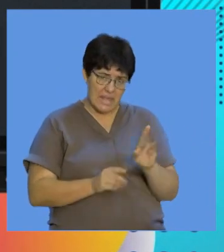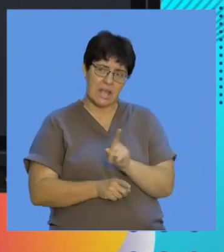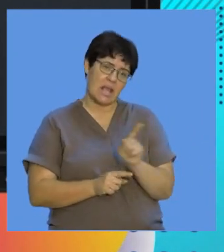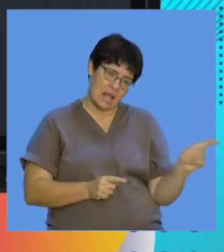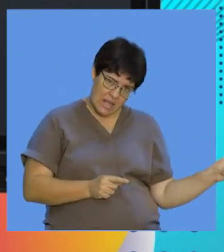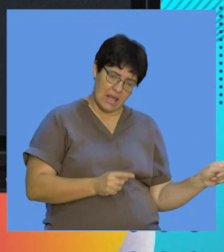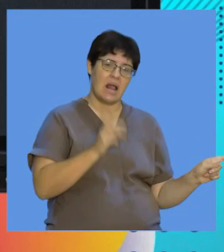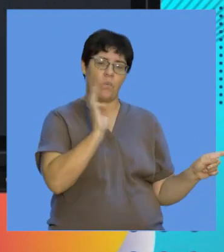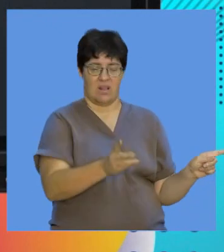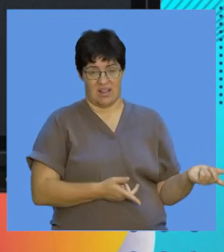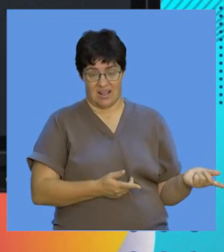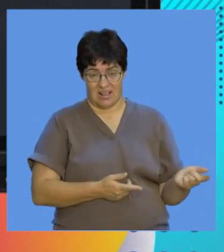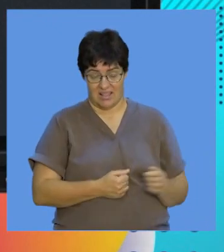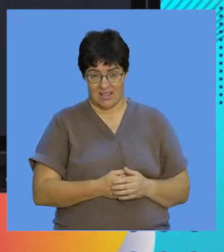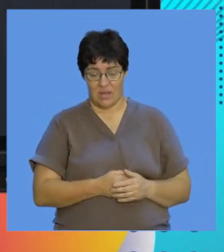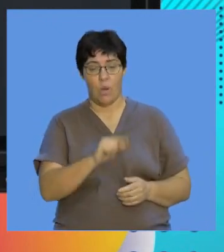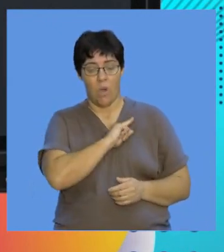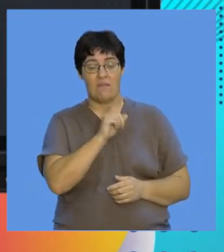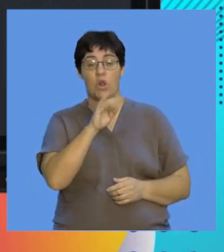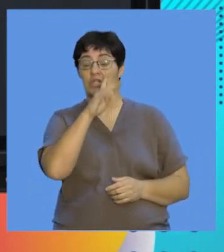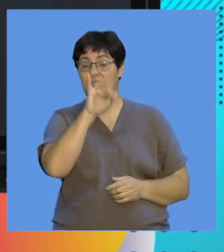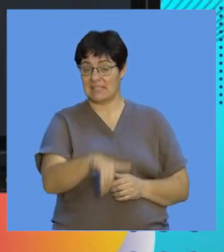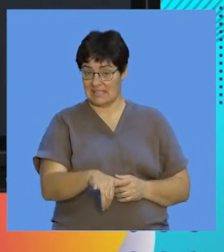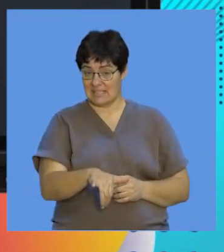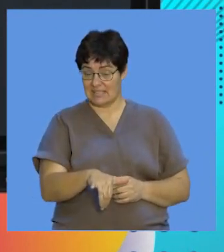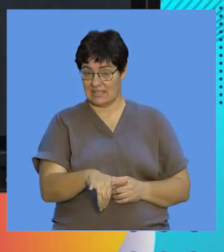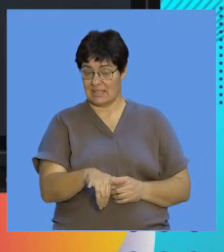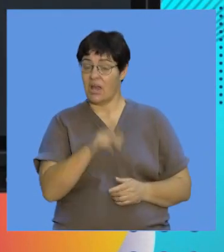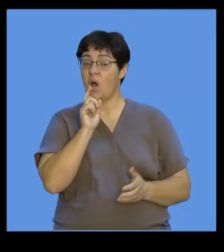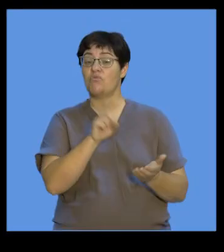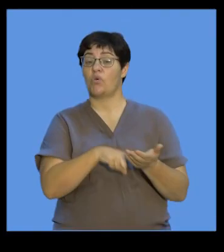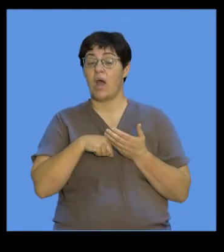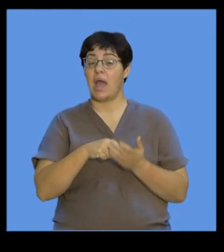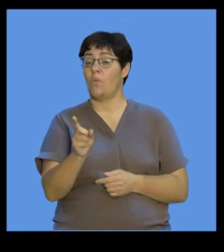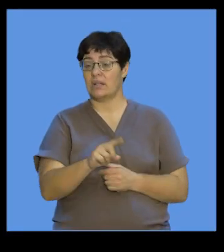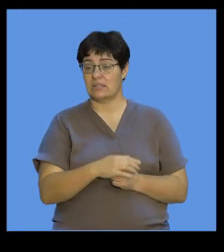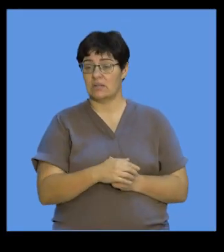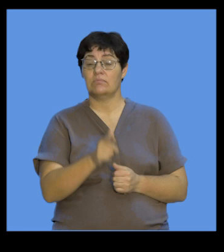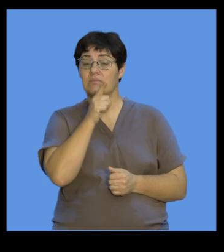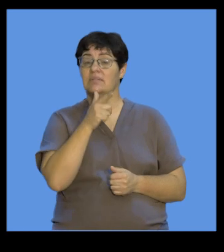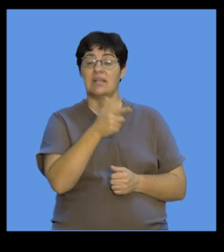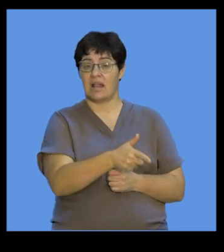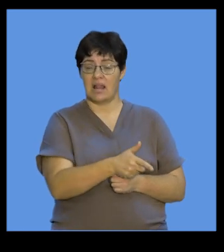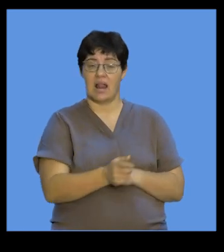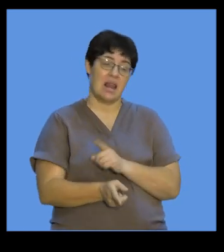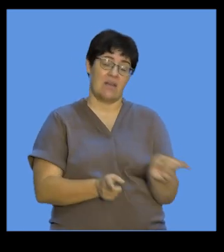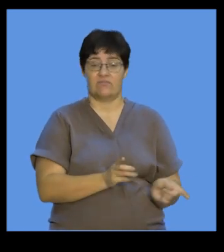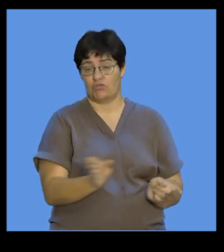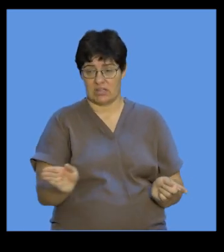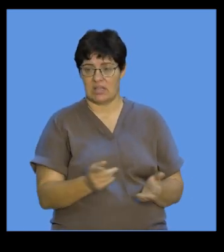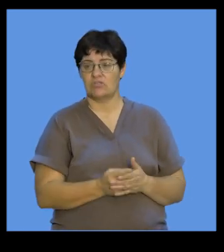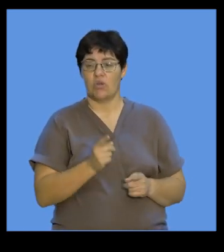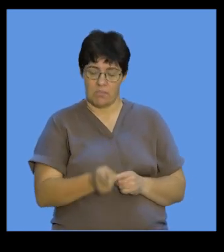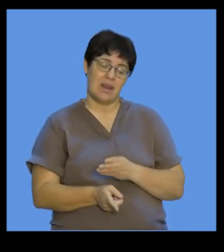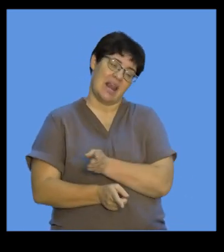done, because it's a velocity. Velocity requires me to tell you which direction it was